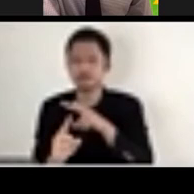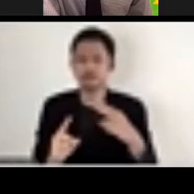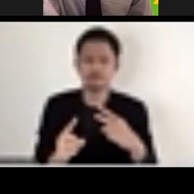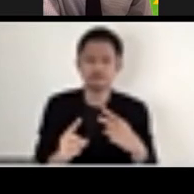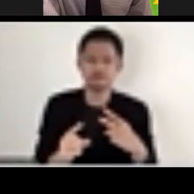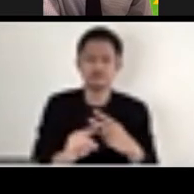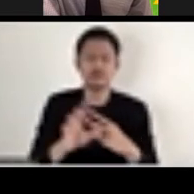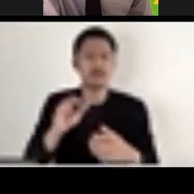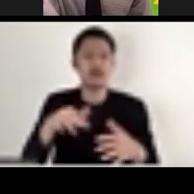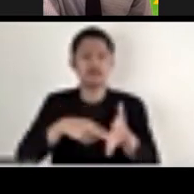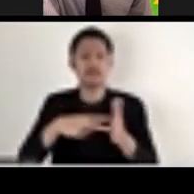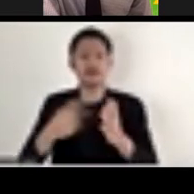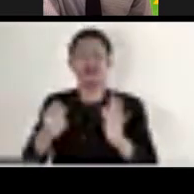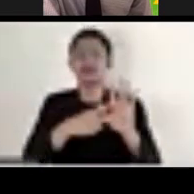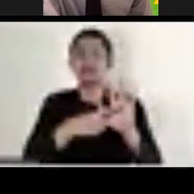timnas16